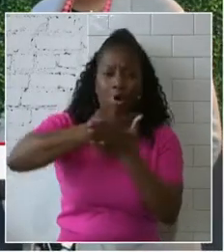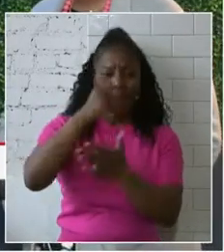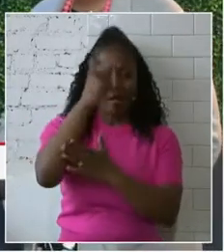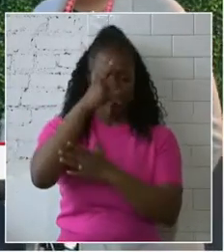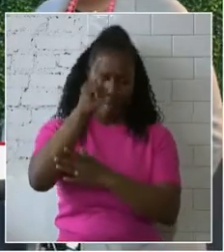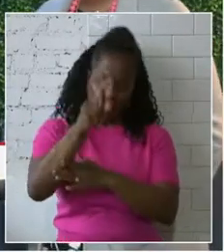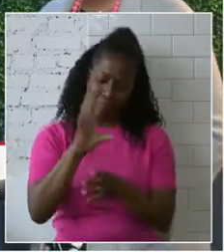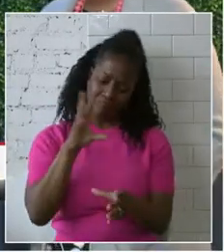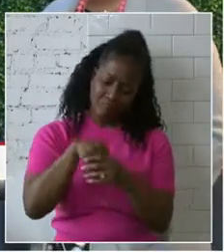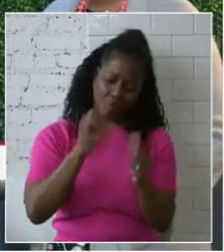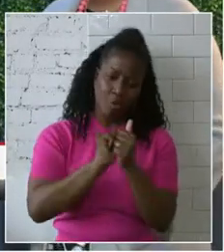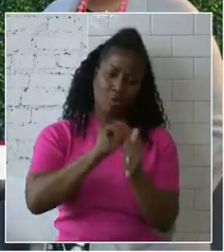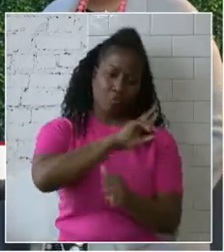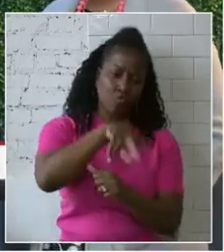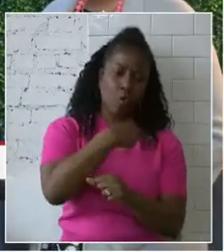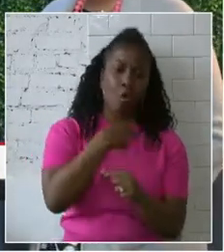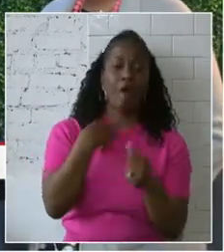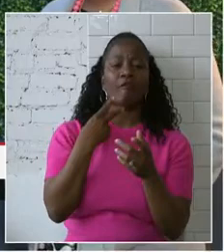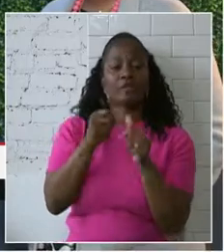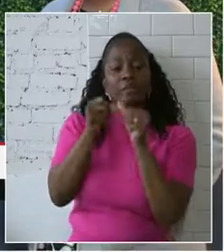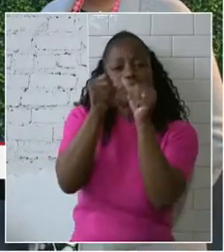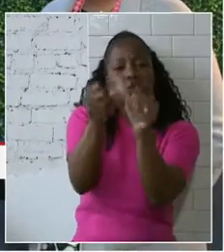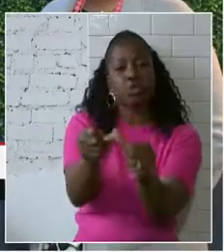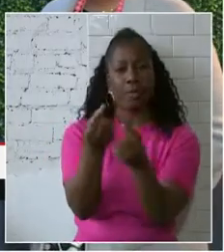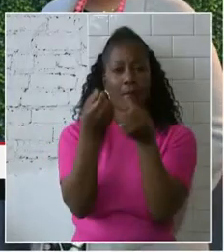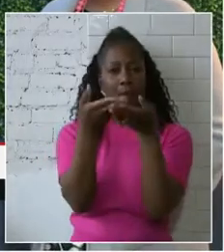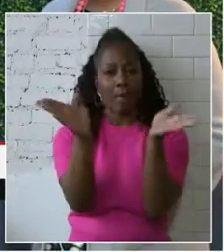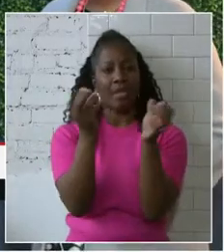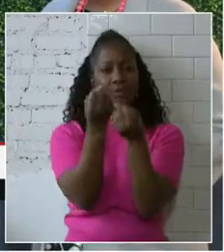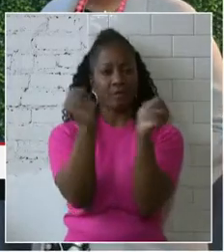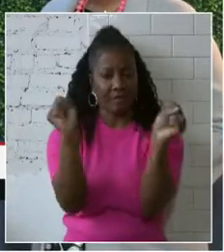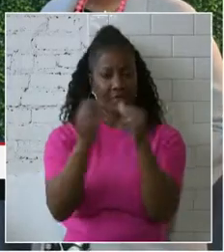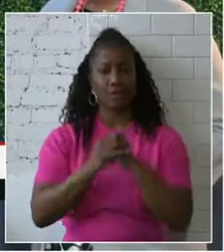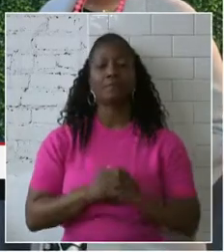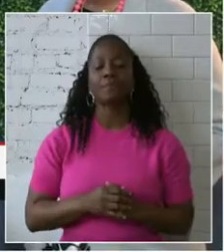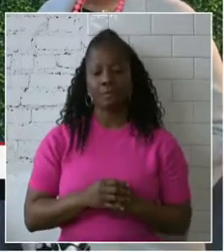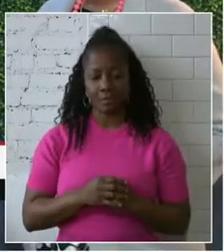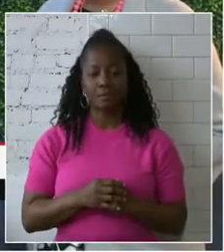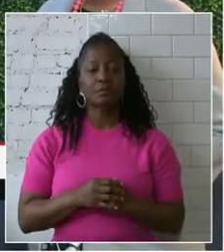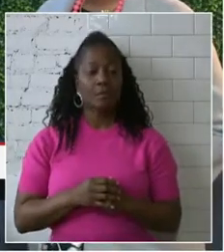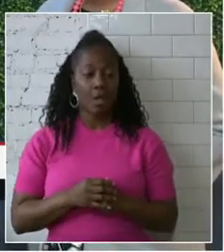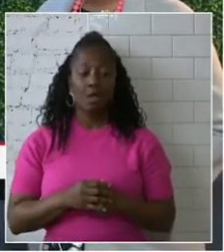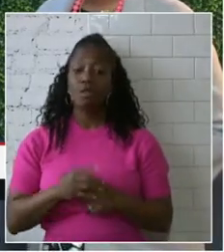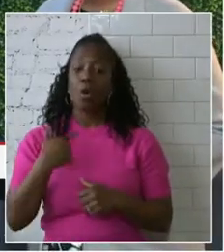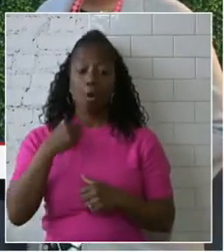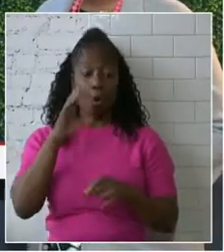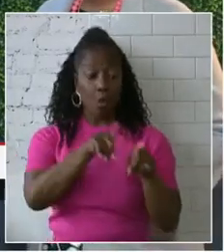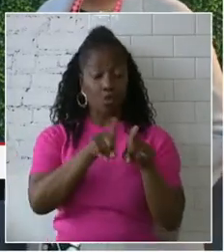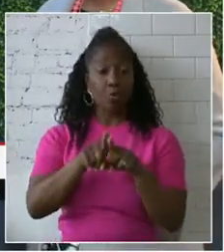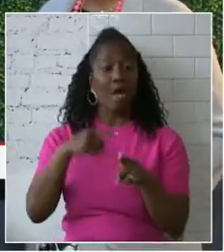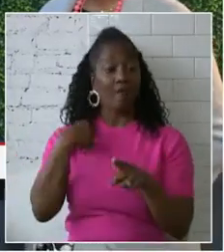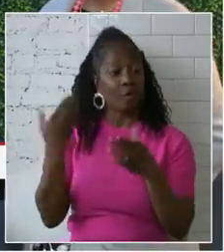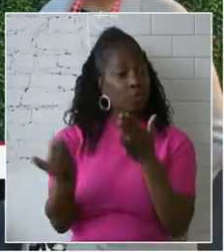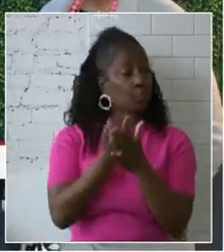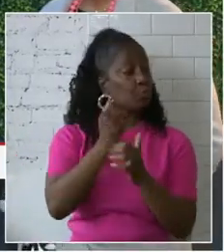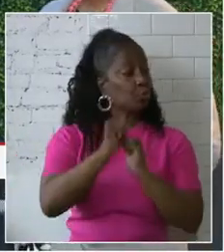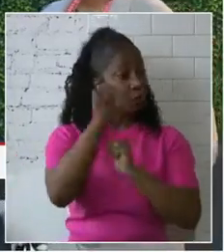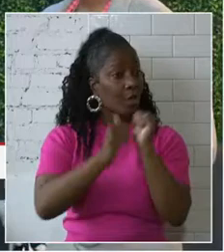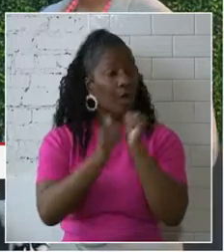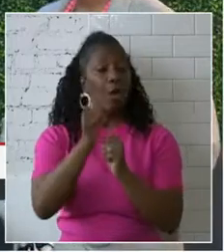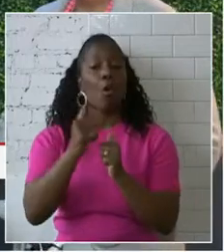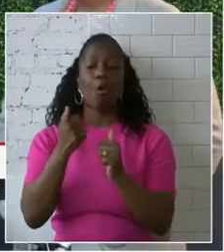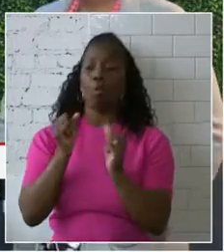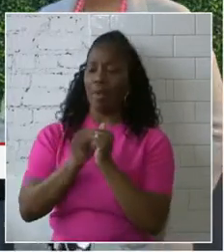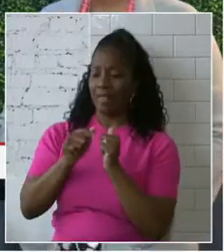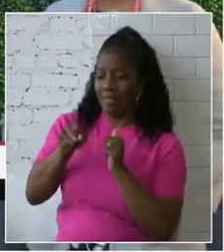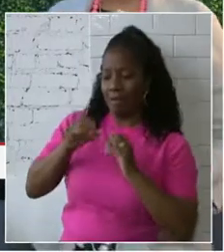supporting public safety. Underlying the work of these teams is a new referral structure that was built with client readiness in